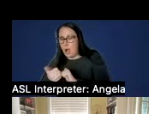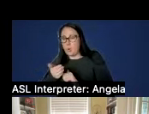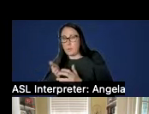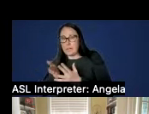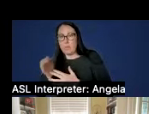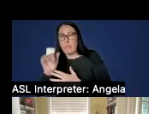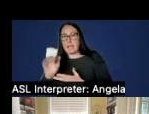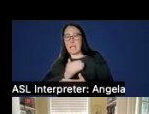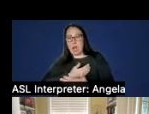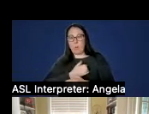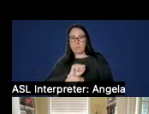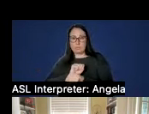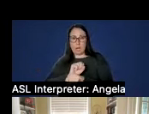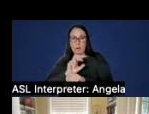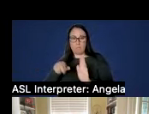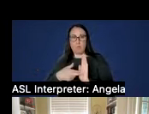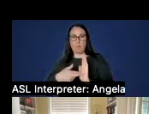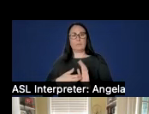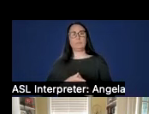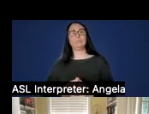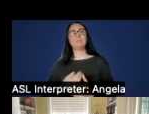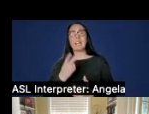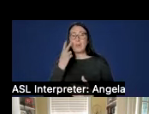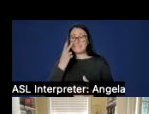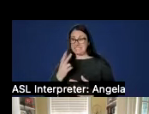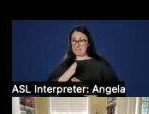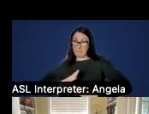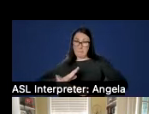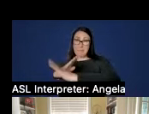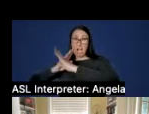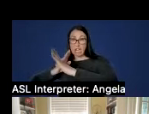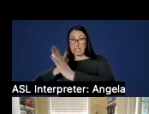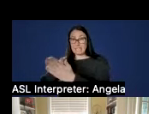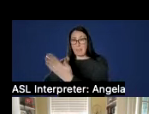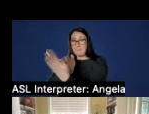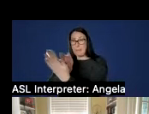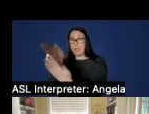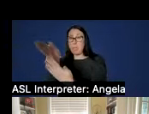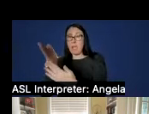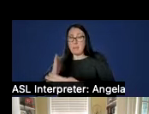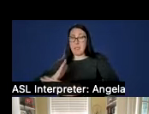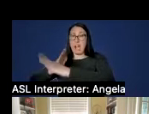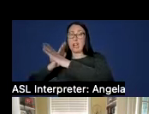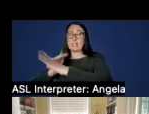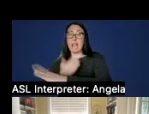overlapping pathways and to remove those barriers for our relatives that are going through what they're going